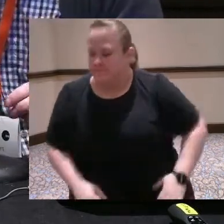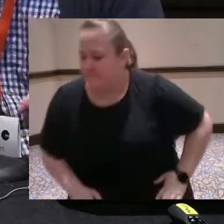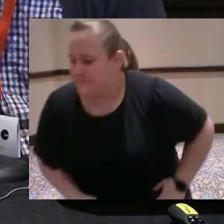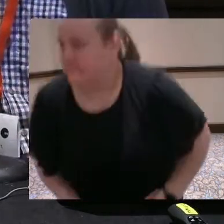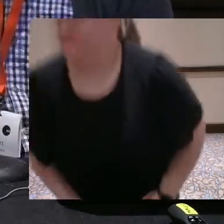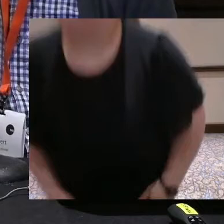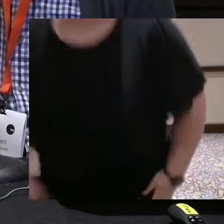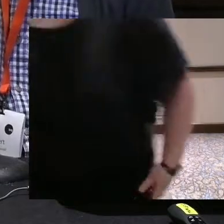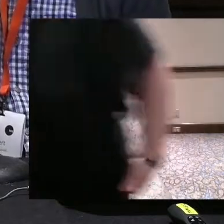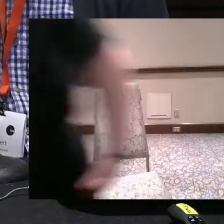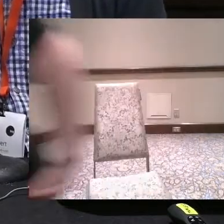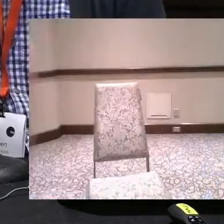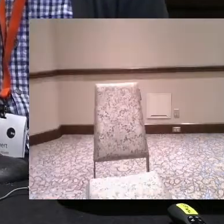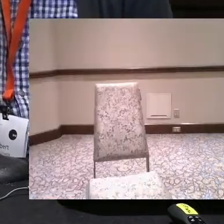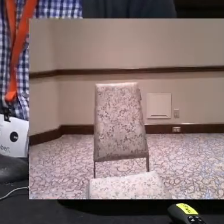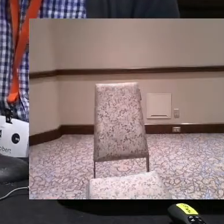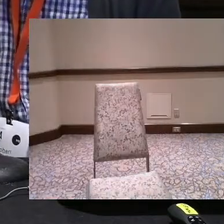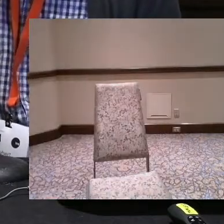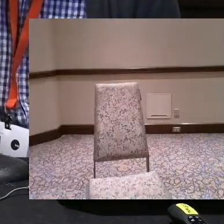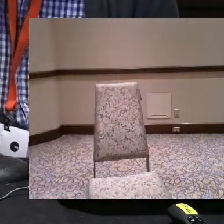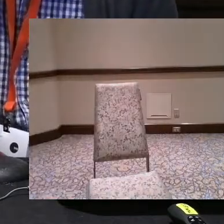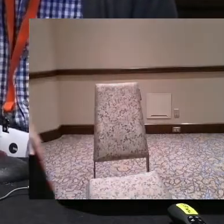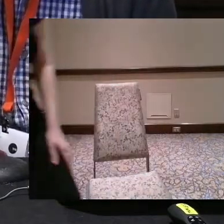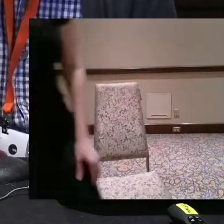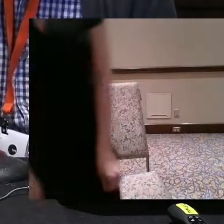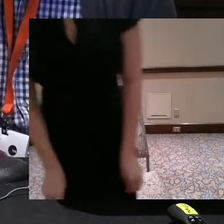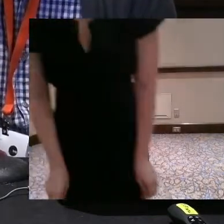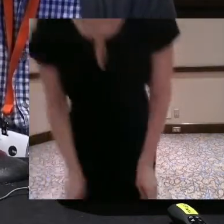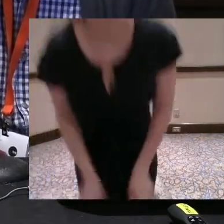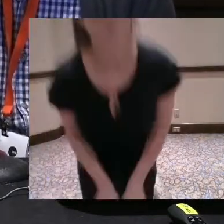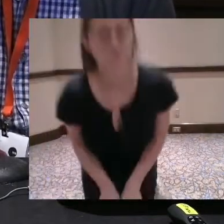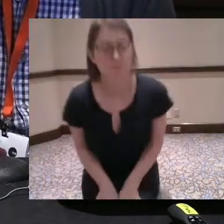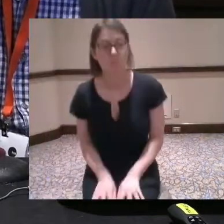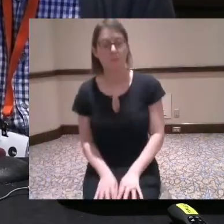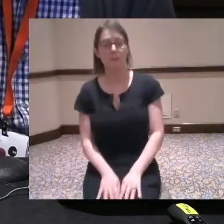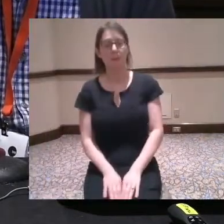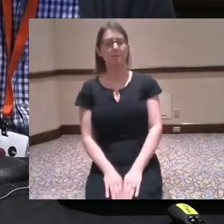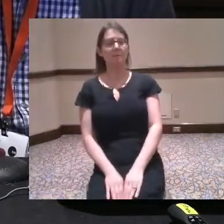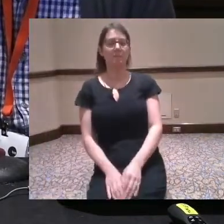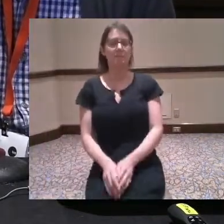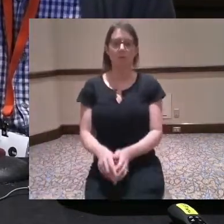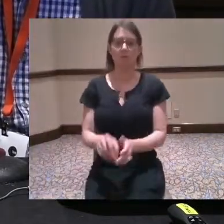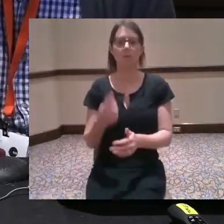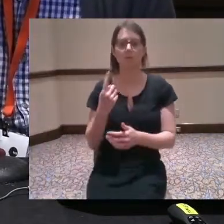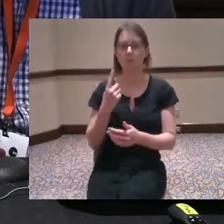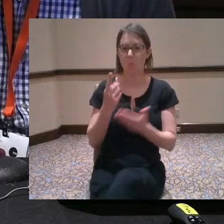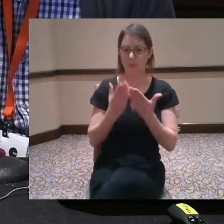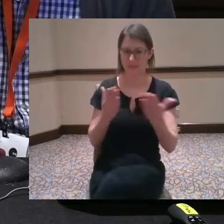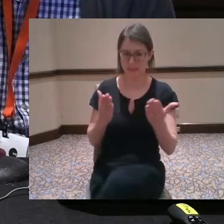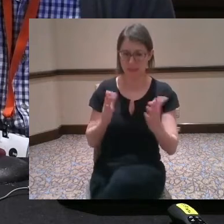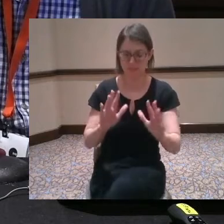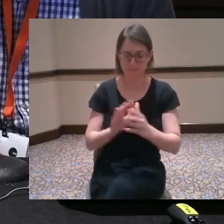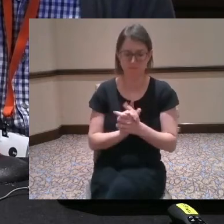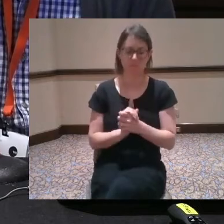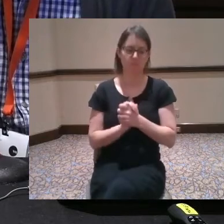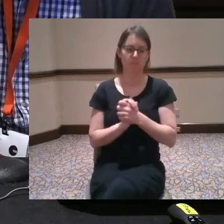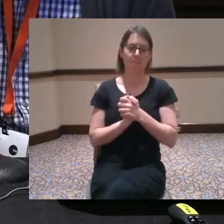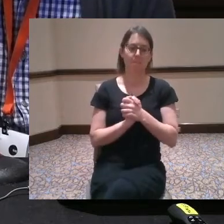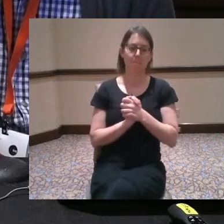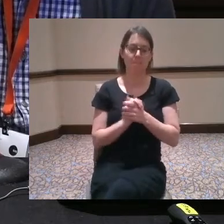of the things that may be does or doesn't go along with that is I worry